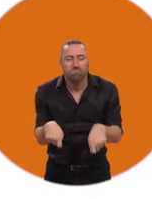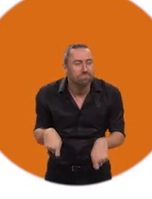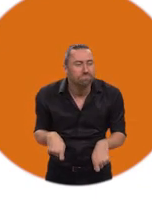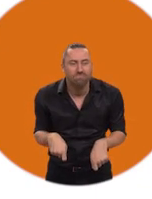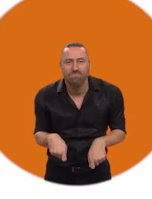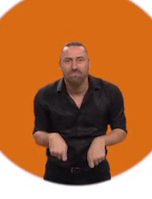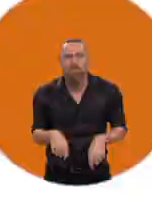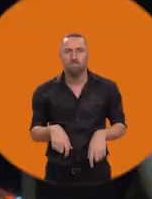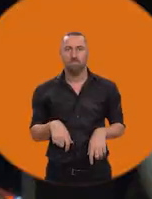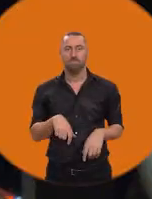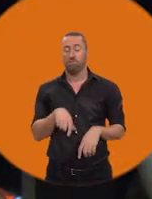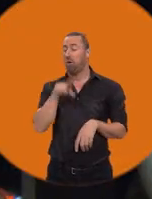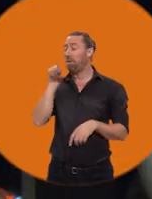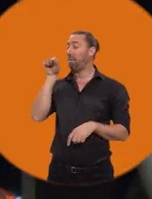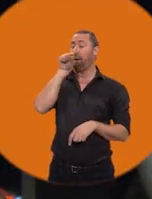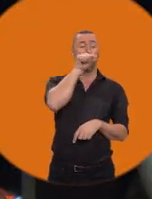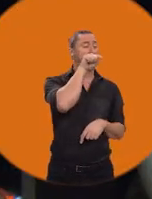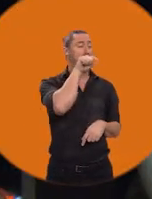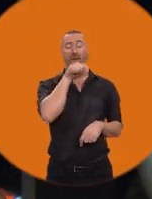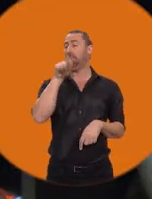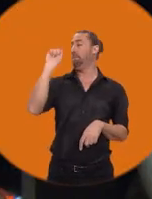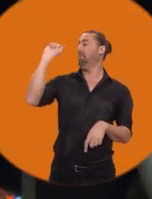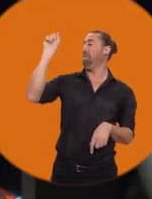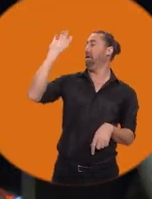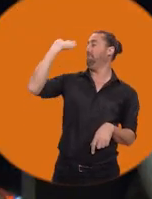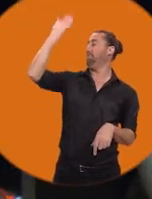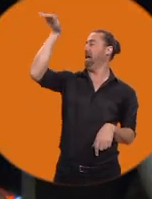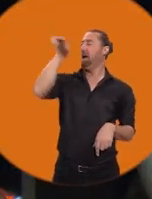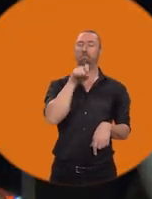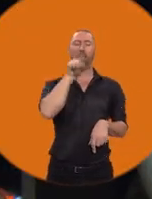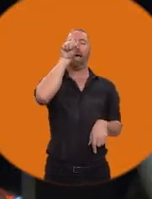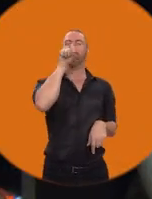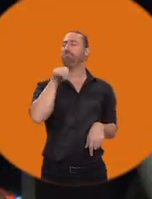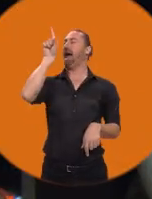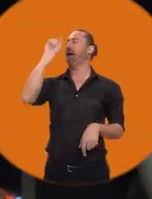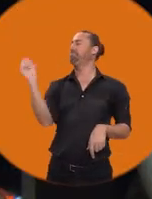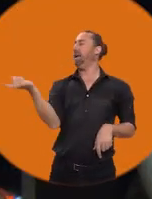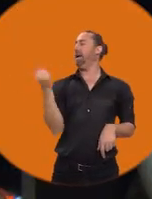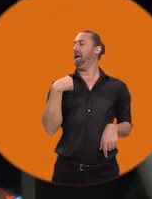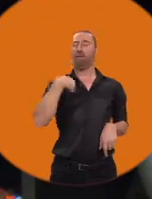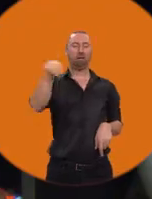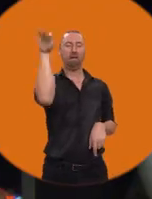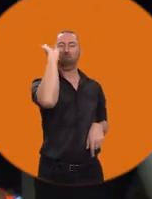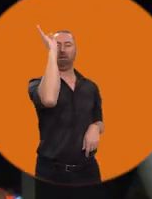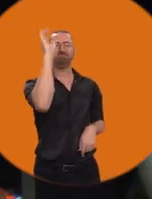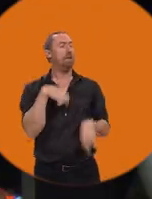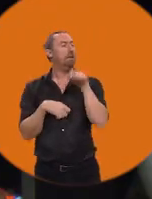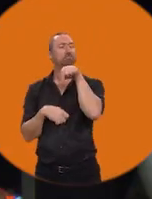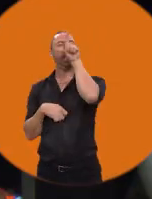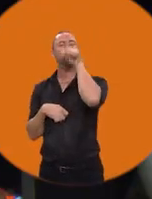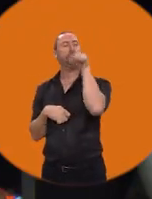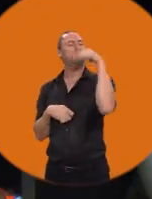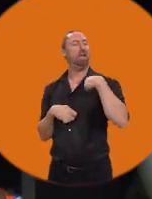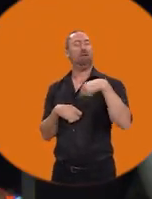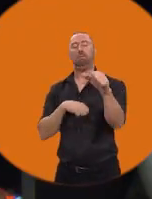That chook didn't listen to what they were saying. All day he went on with his bragging and braying. Funky Chicken is great. Funky